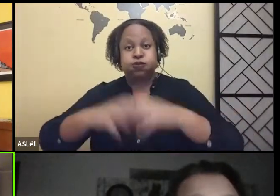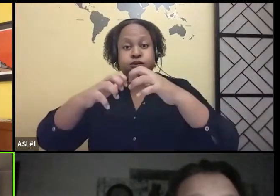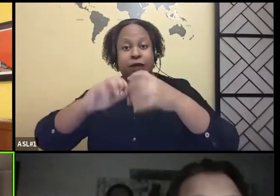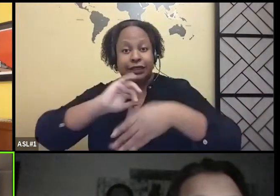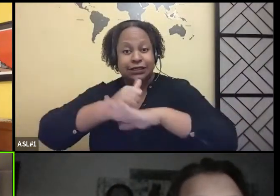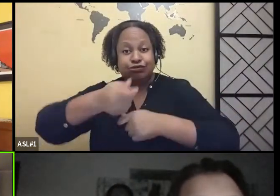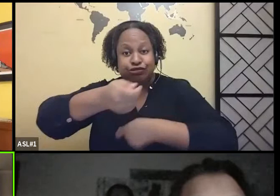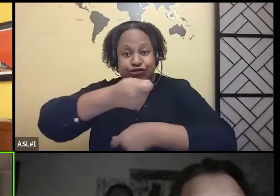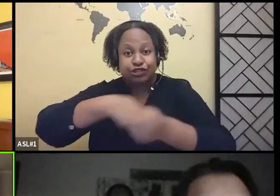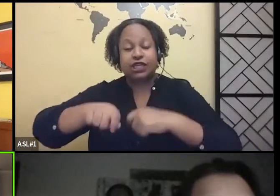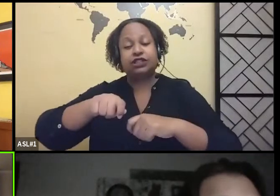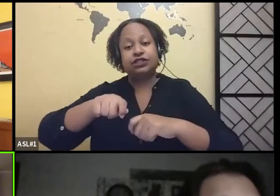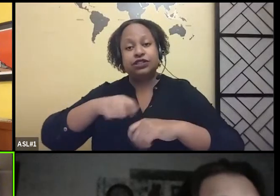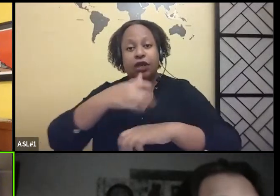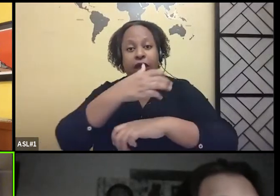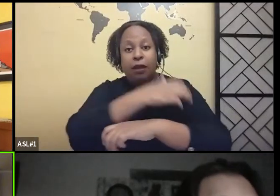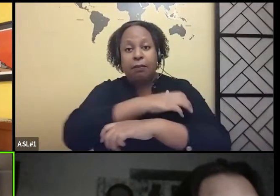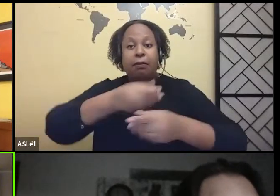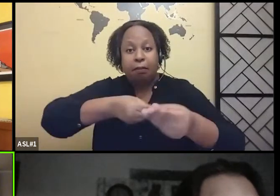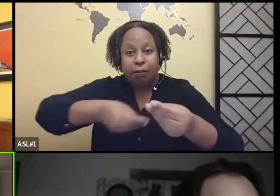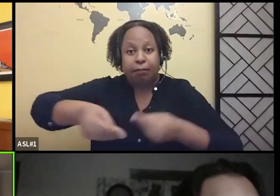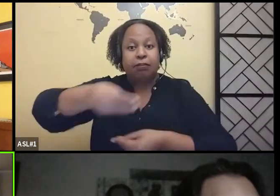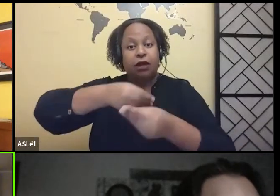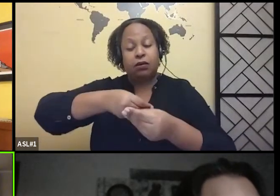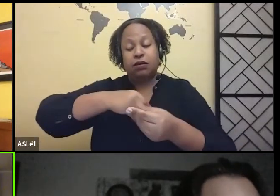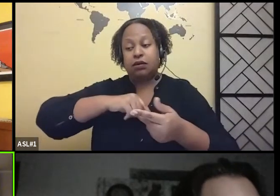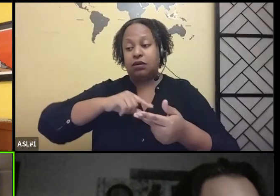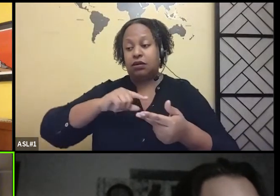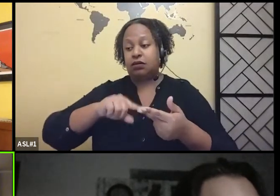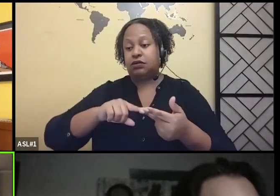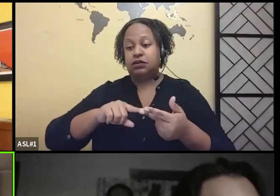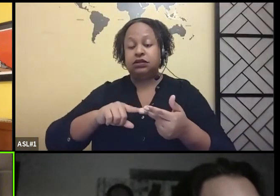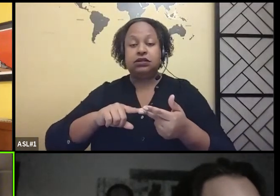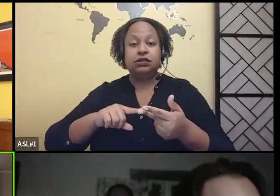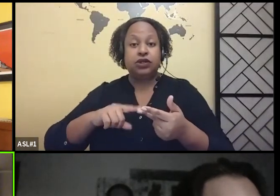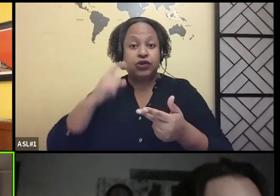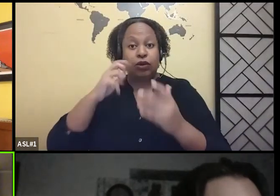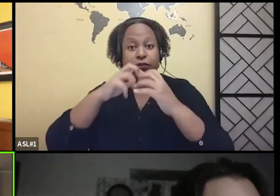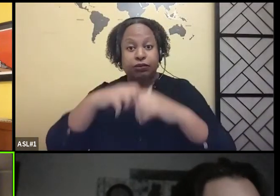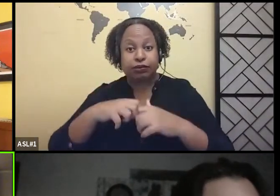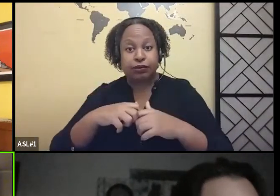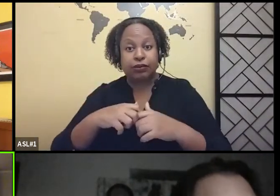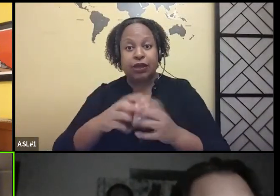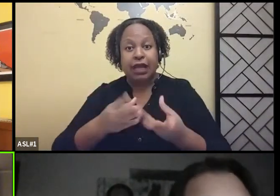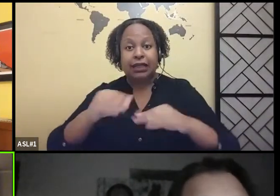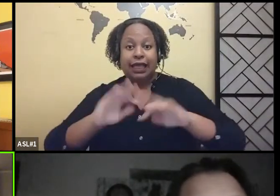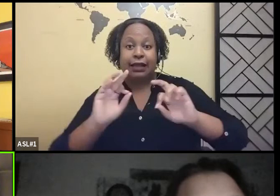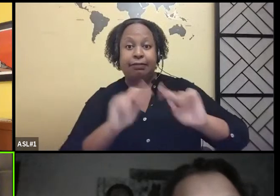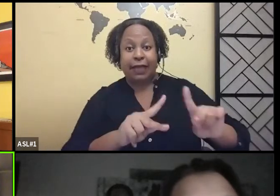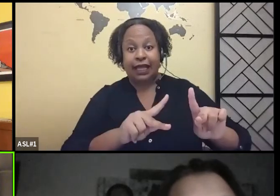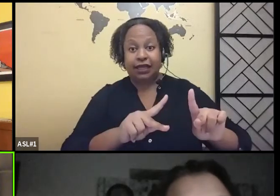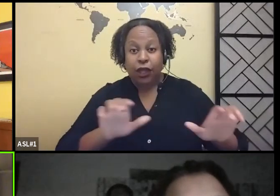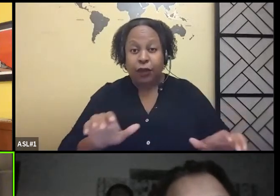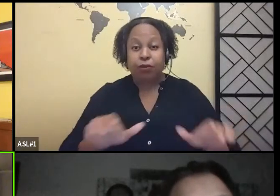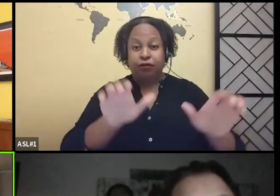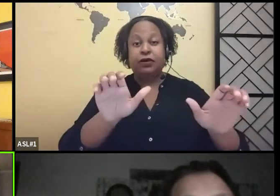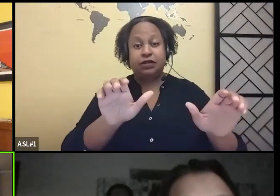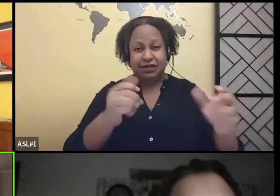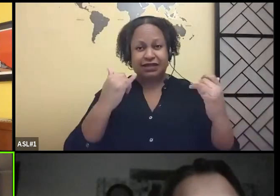power. Abolition and land back movements have really come to capture this moment because they demand justice